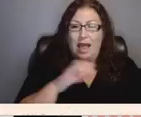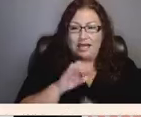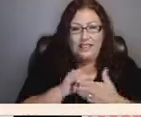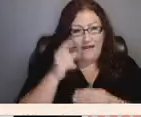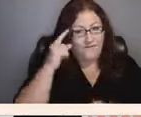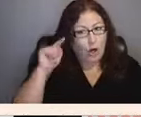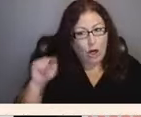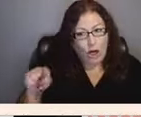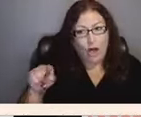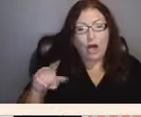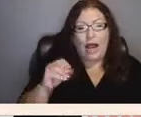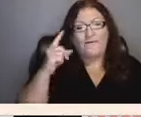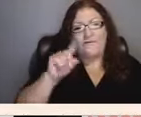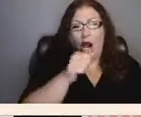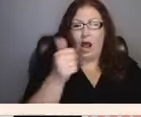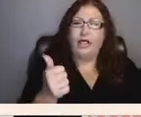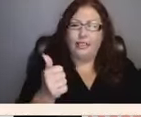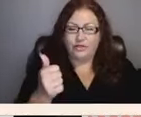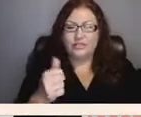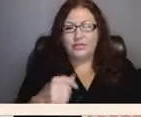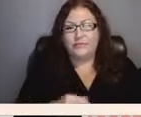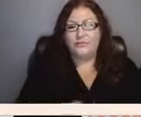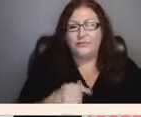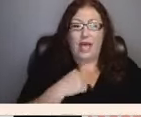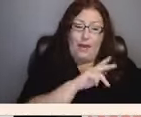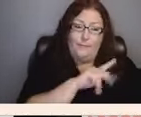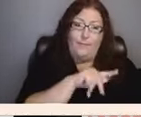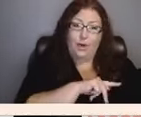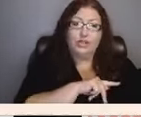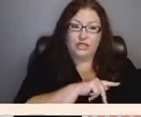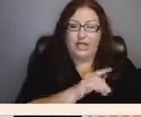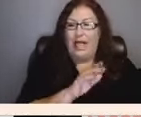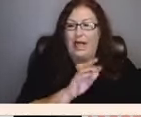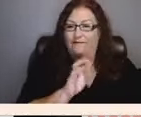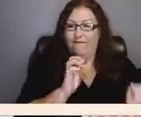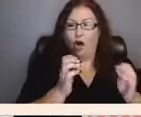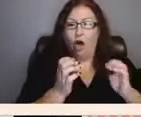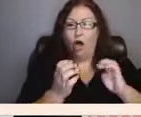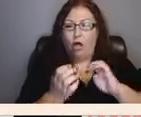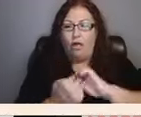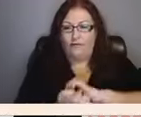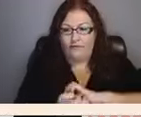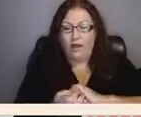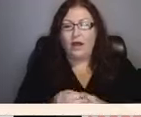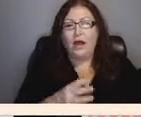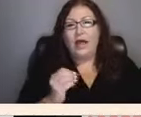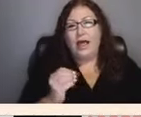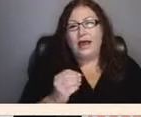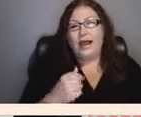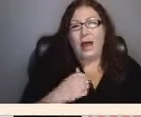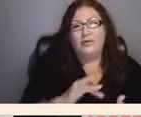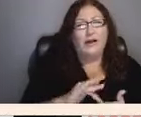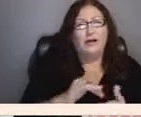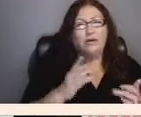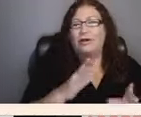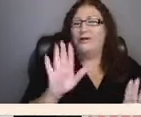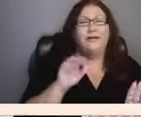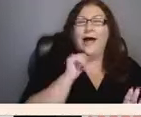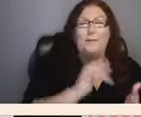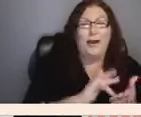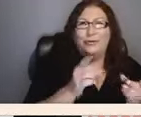for others, I personally have evolved. And I was not medical director, but I was